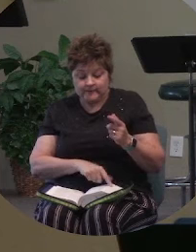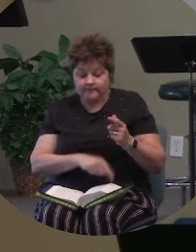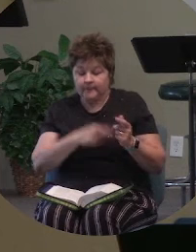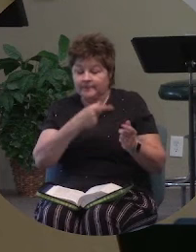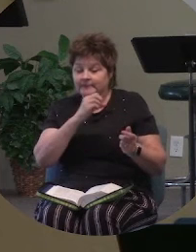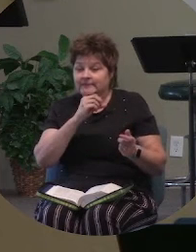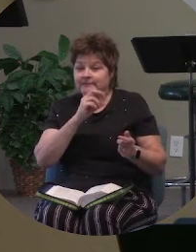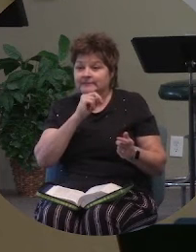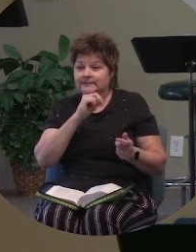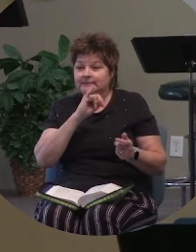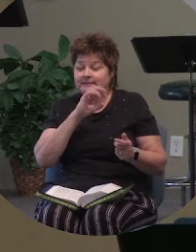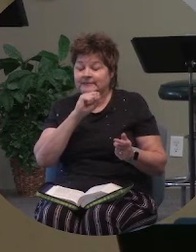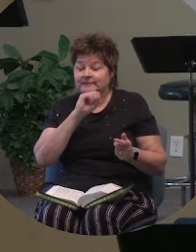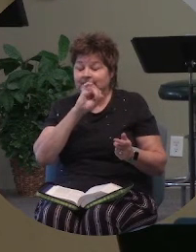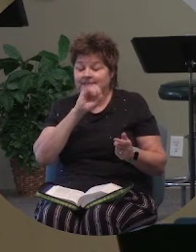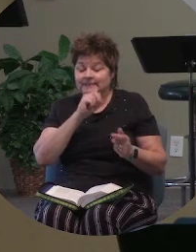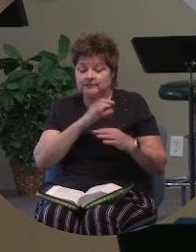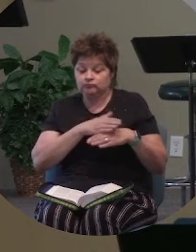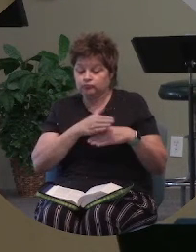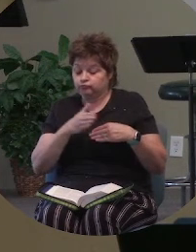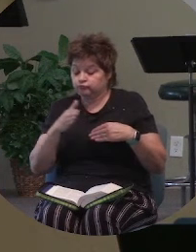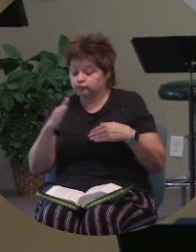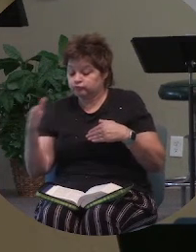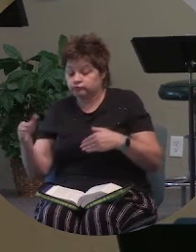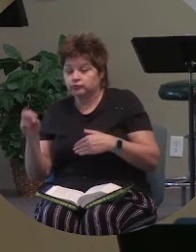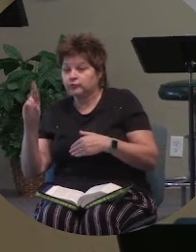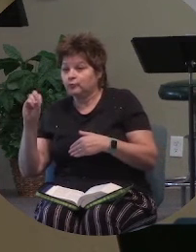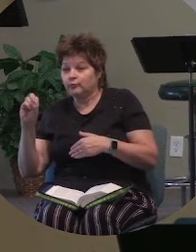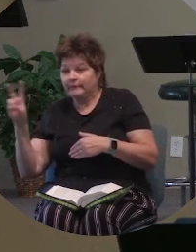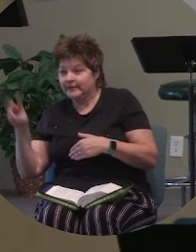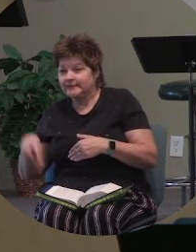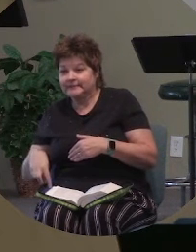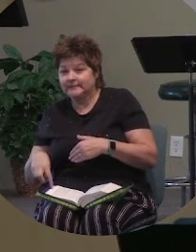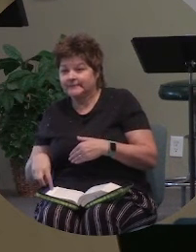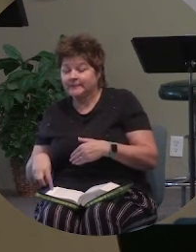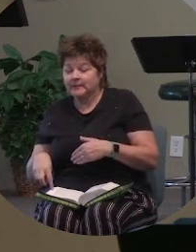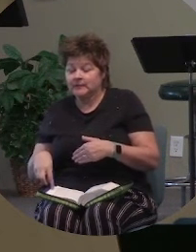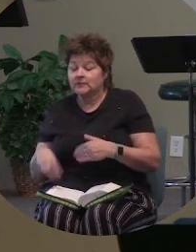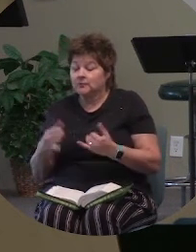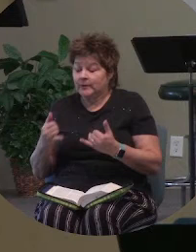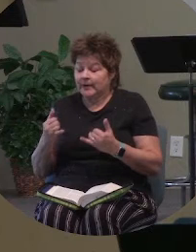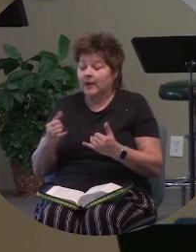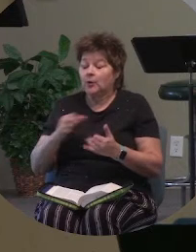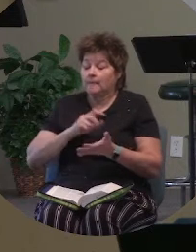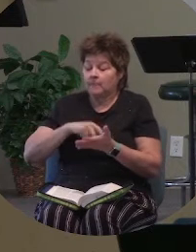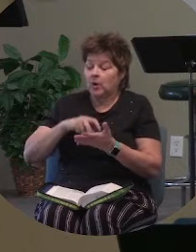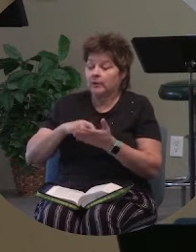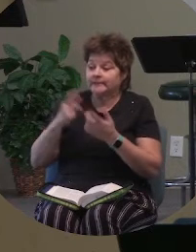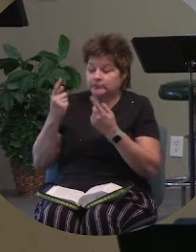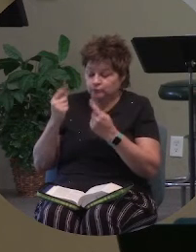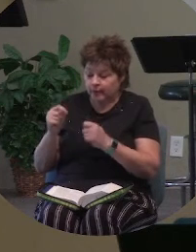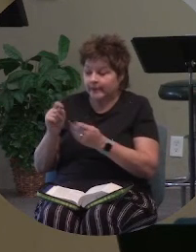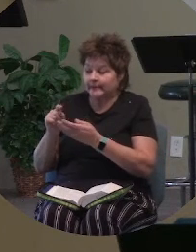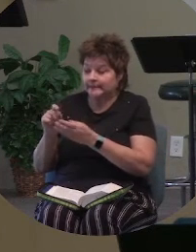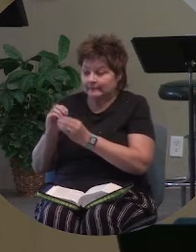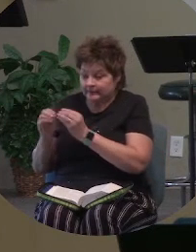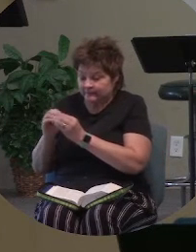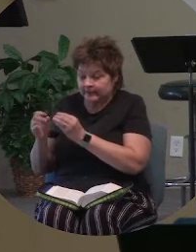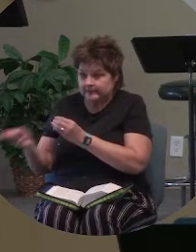Revelation. And so this is what Paul is trying to correct here. So in verse 27, he goes on and he